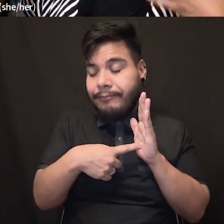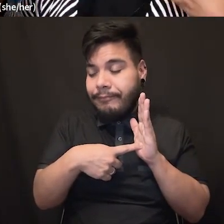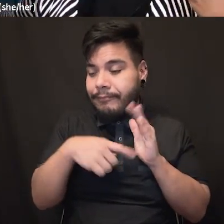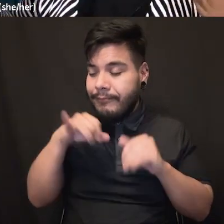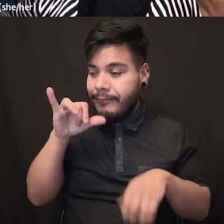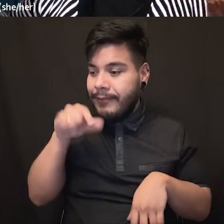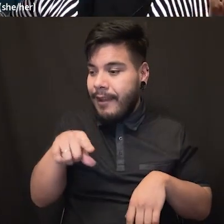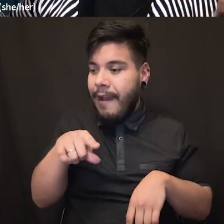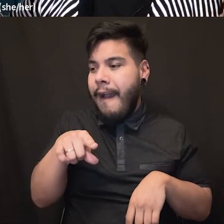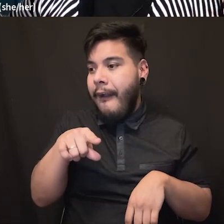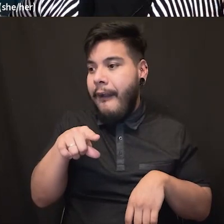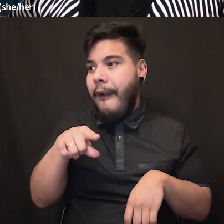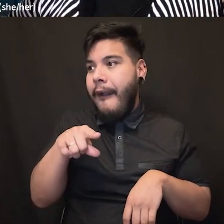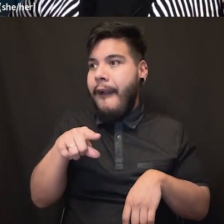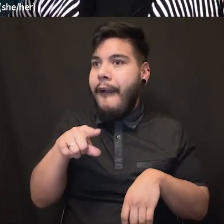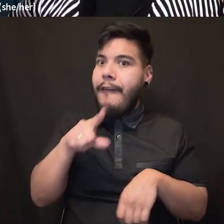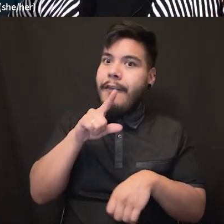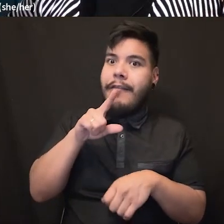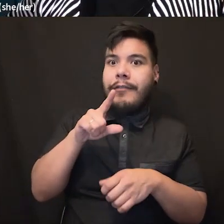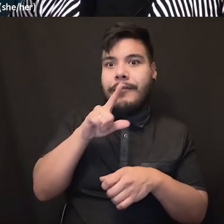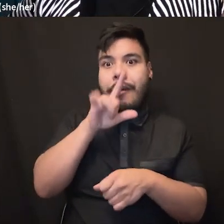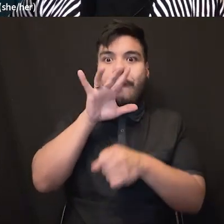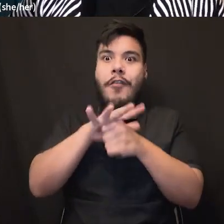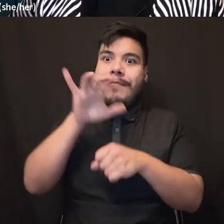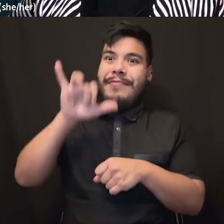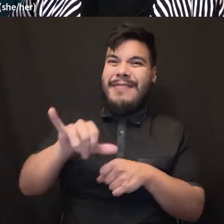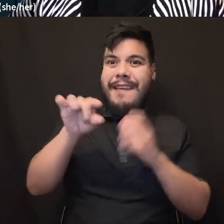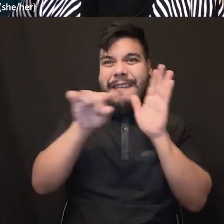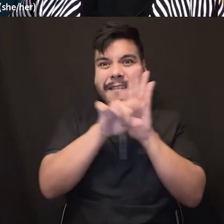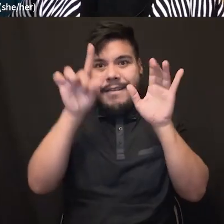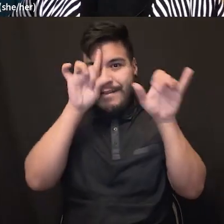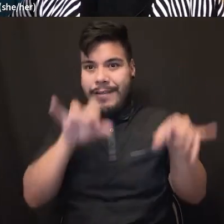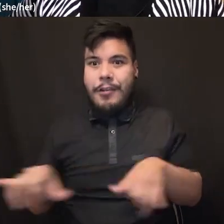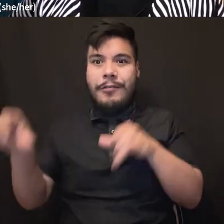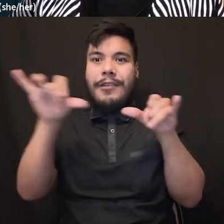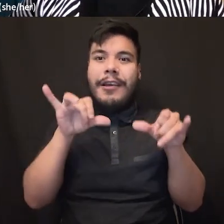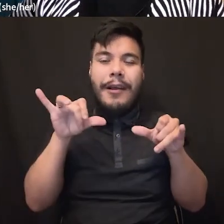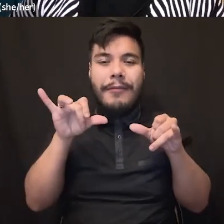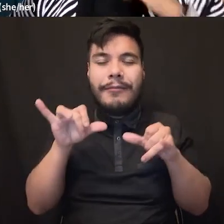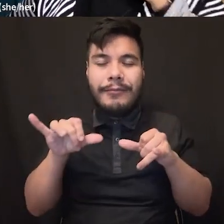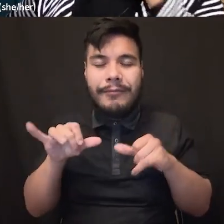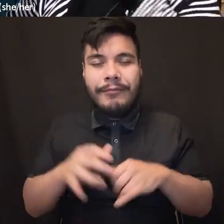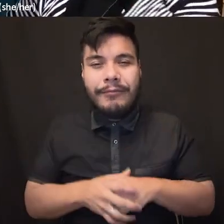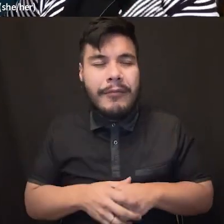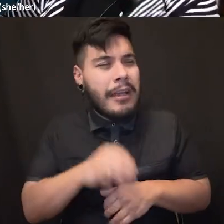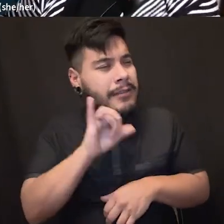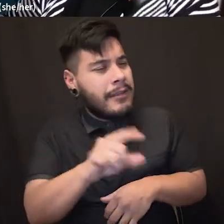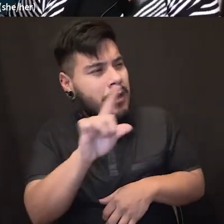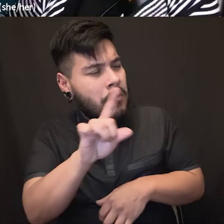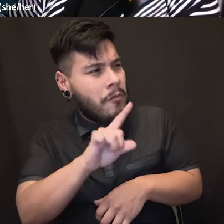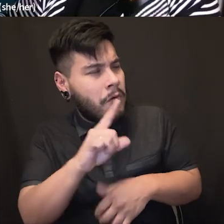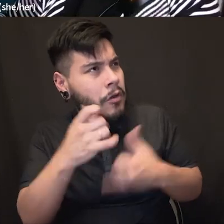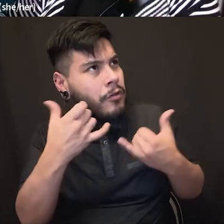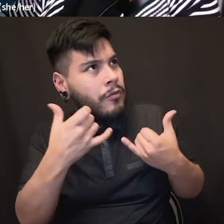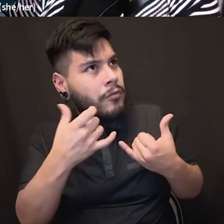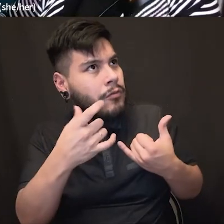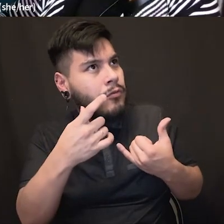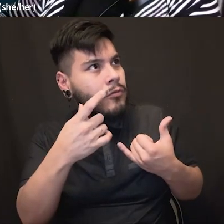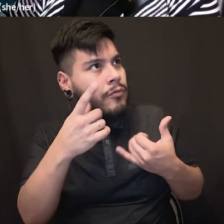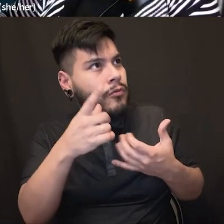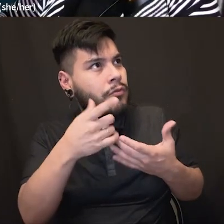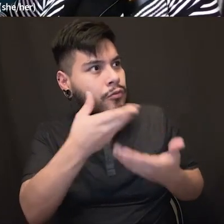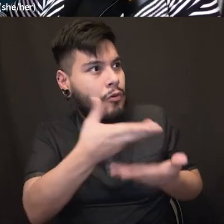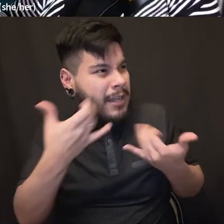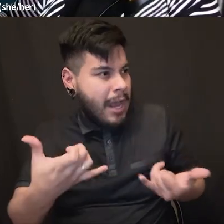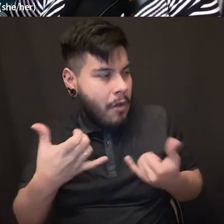that affirm the negative stereotypes of fatness. I just won't do it. So is that where you are now, or is that where you have always been? Like, have you ever played a role like